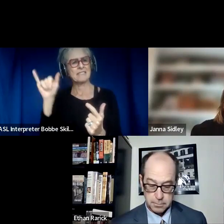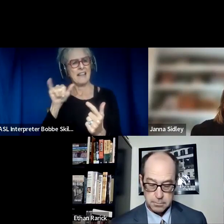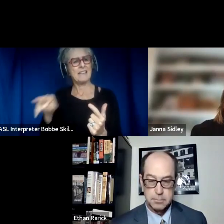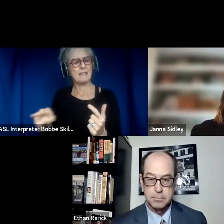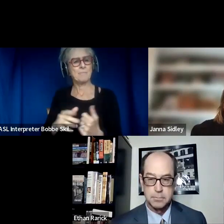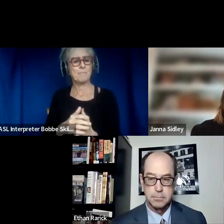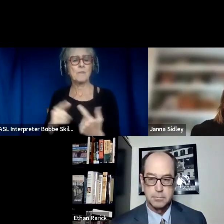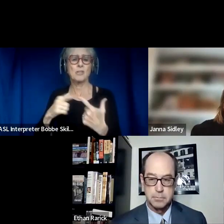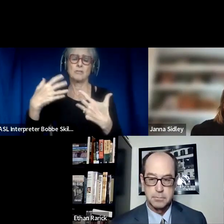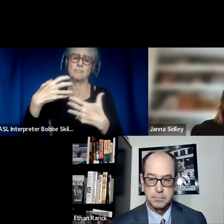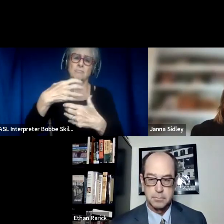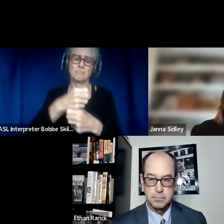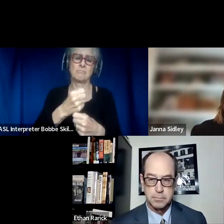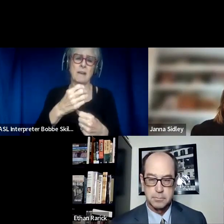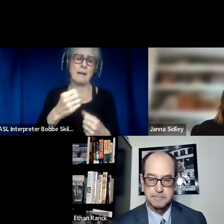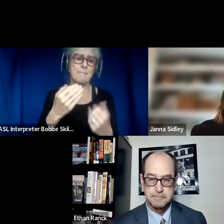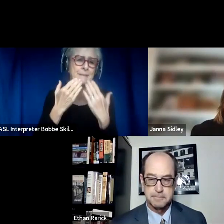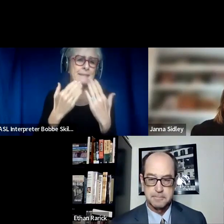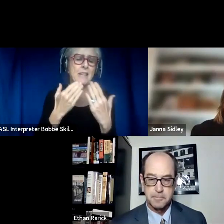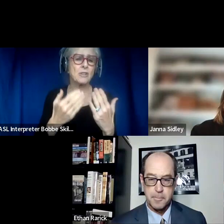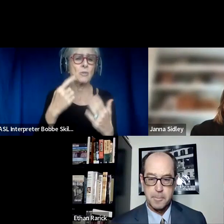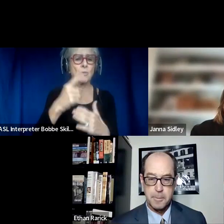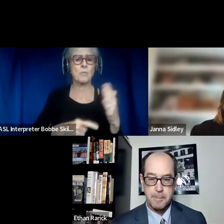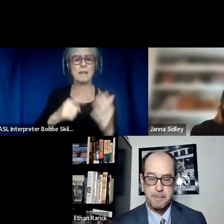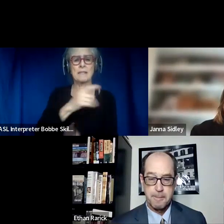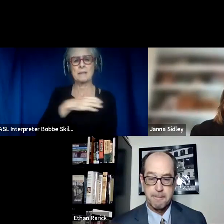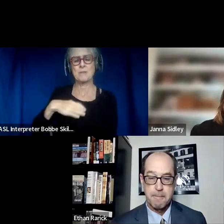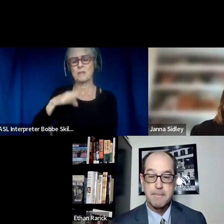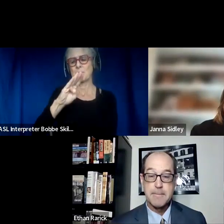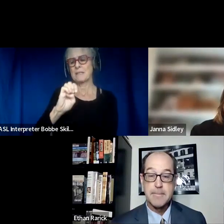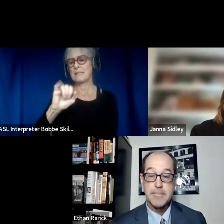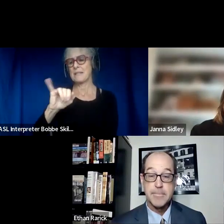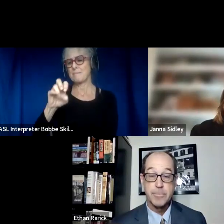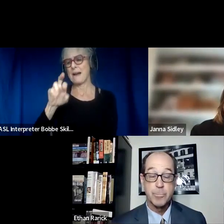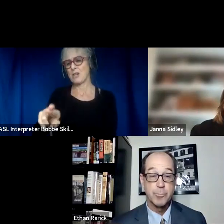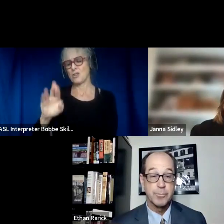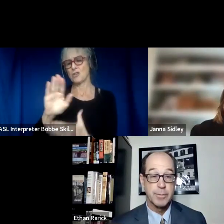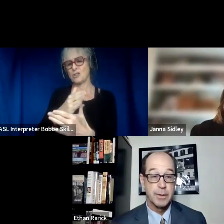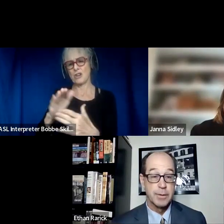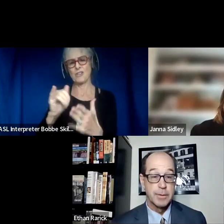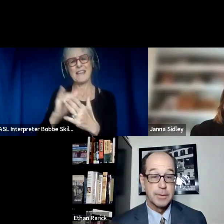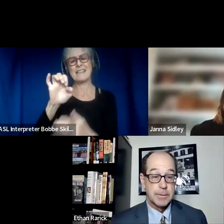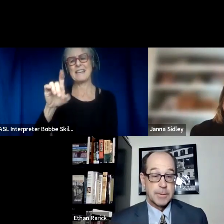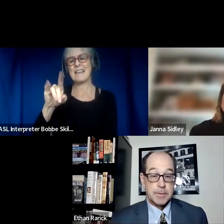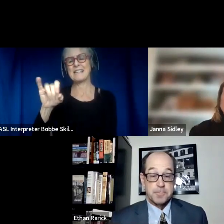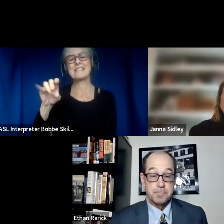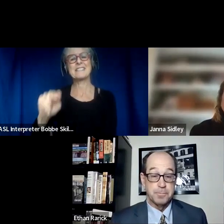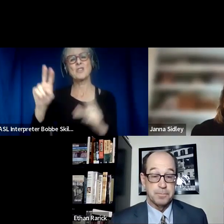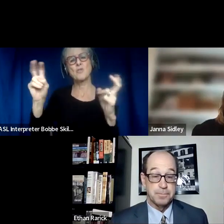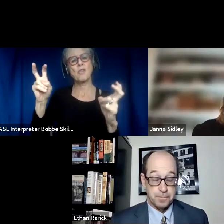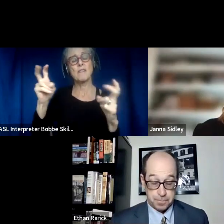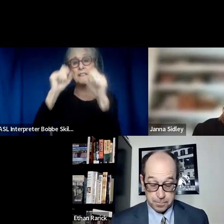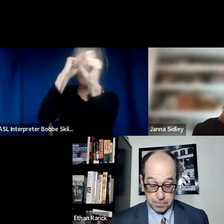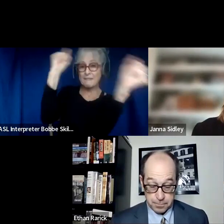agree and grateful for what Commissioner Byers shared in regards to the Edison quote. The vision without execution is nothing more